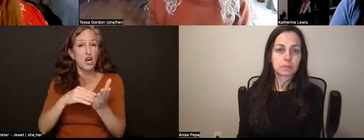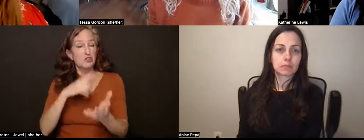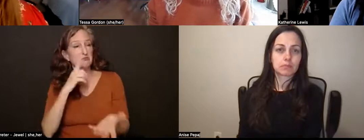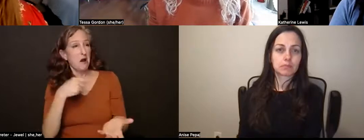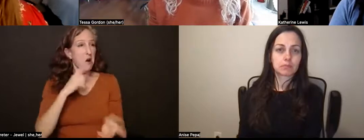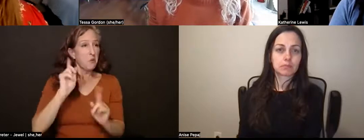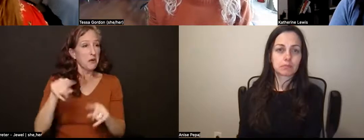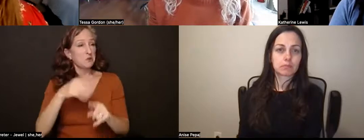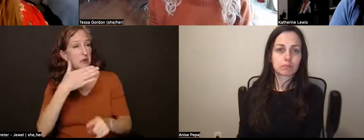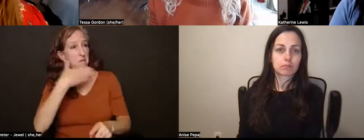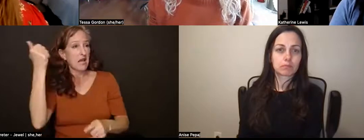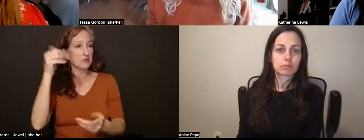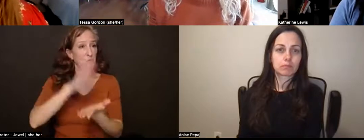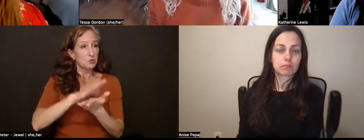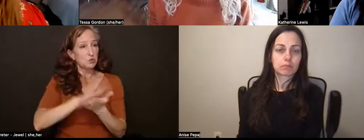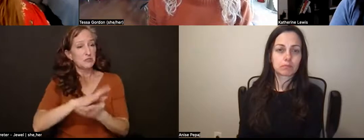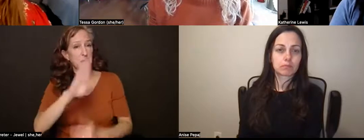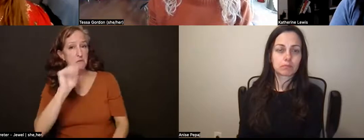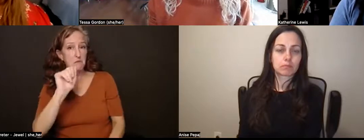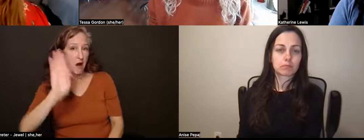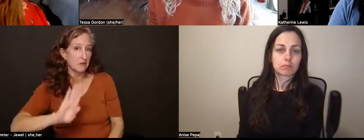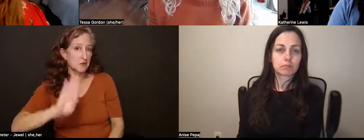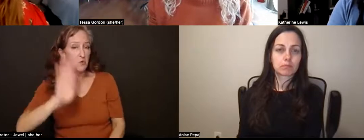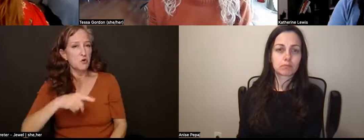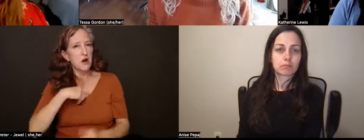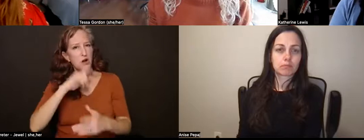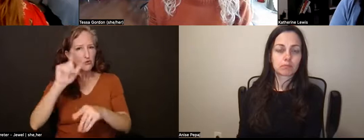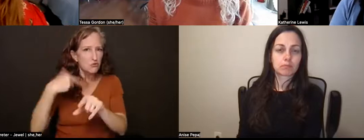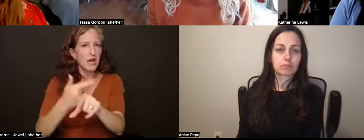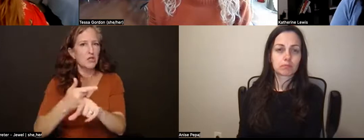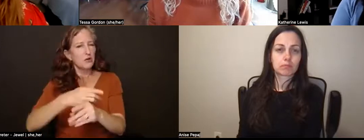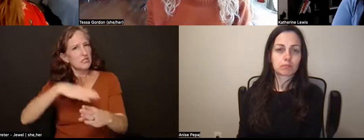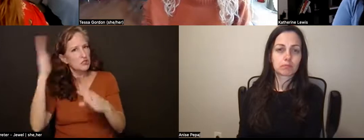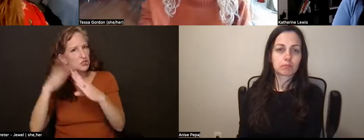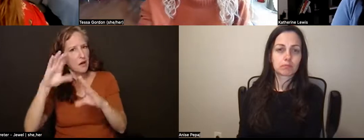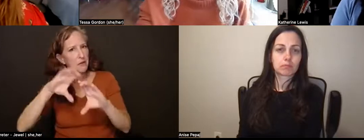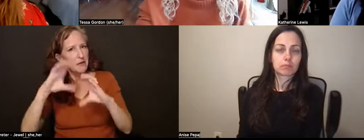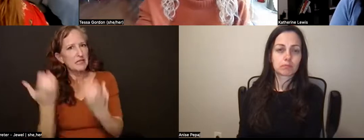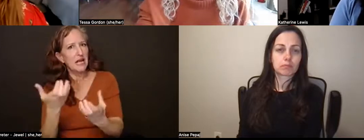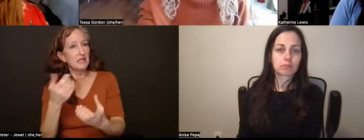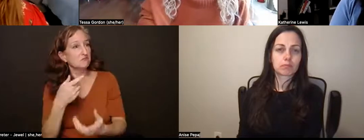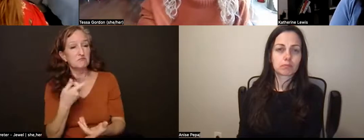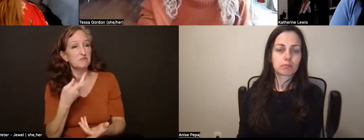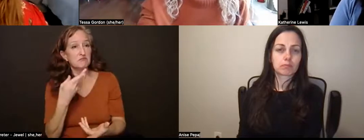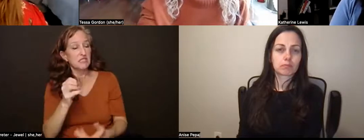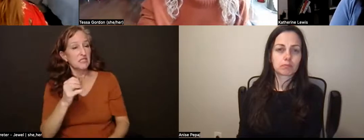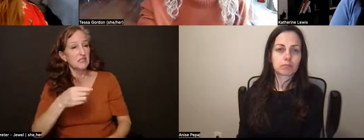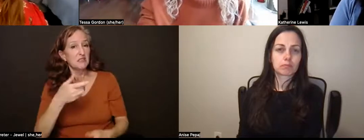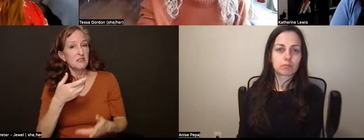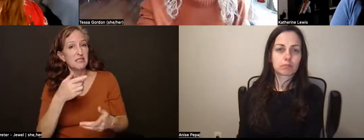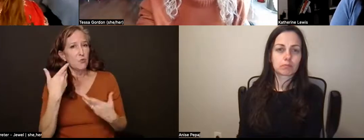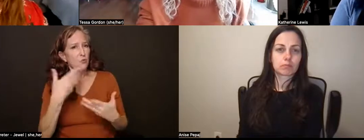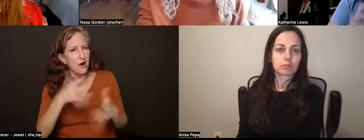He said, I graduated at the top of my class at Johns Hopkins. He did not want to listen to me about